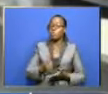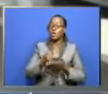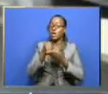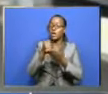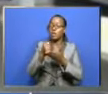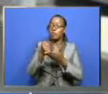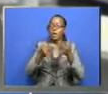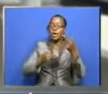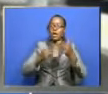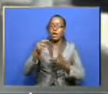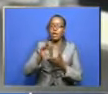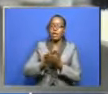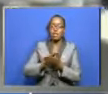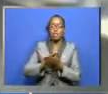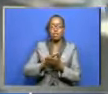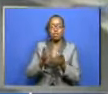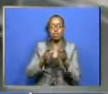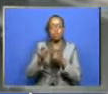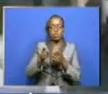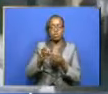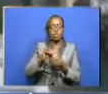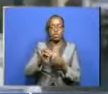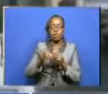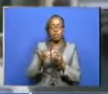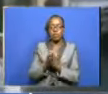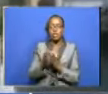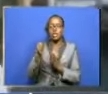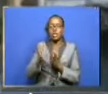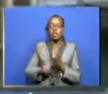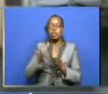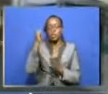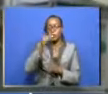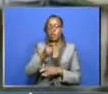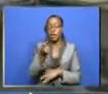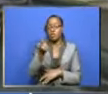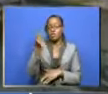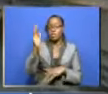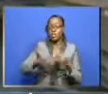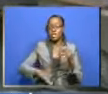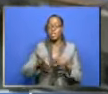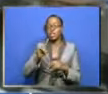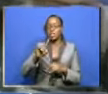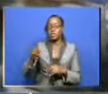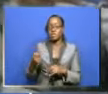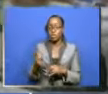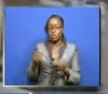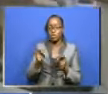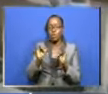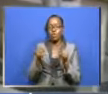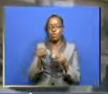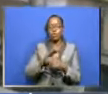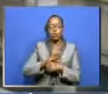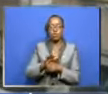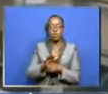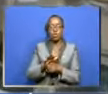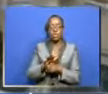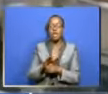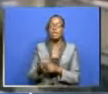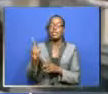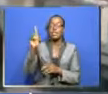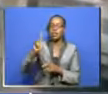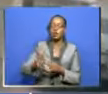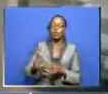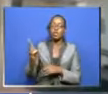a spike in cases. And South Africa has reported fewer than 1,000 new coronavirus infections, the lowest daily increase